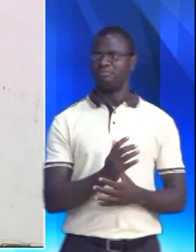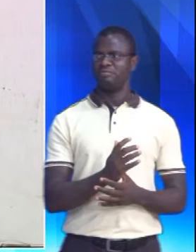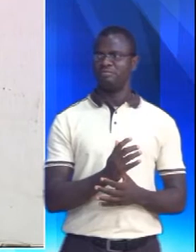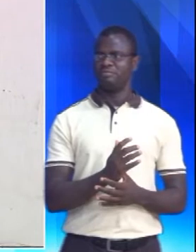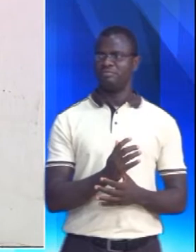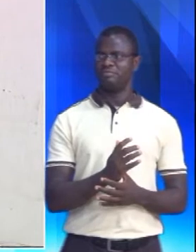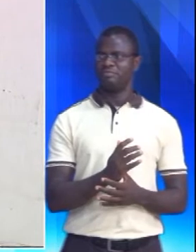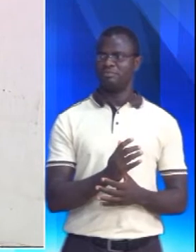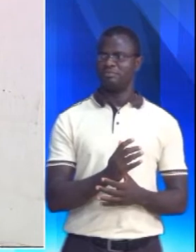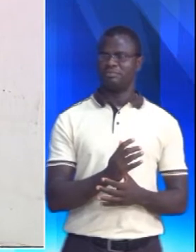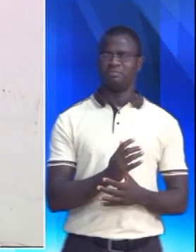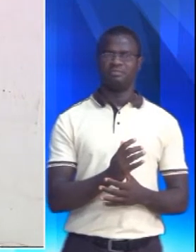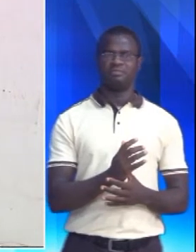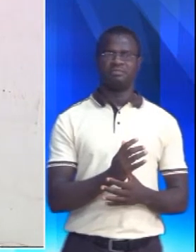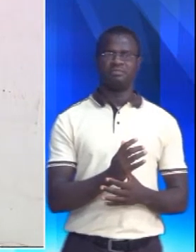known as Usman.